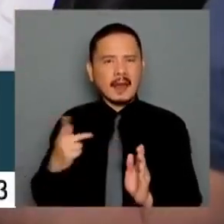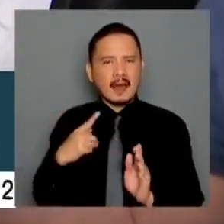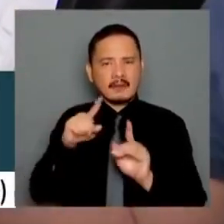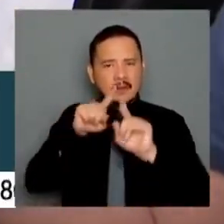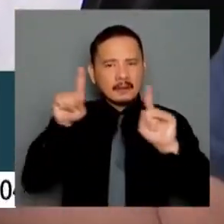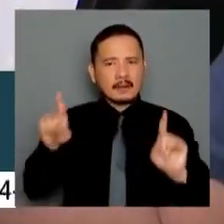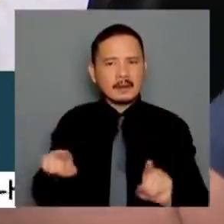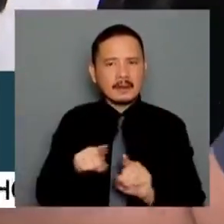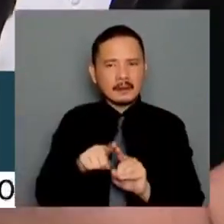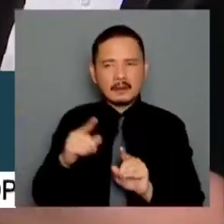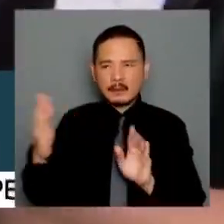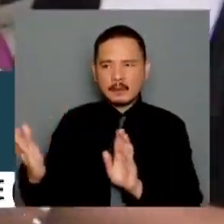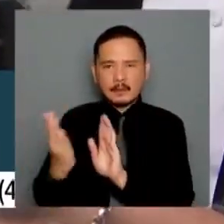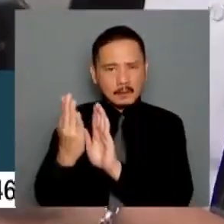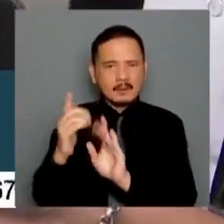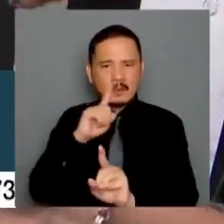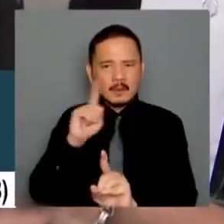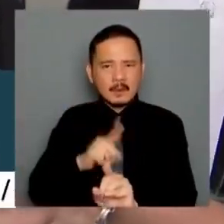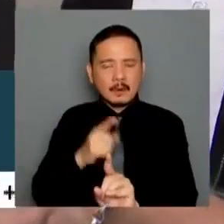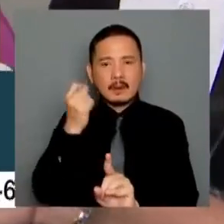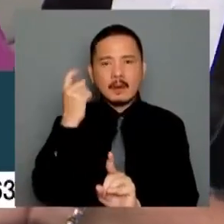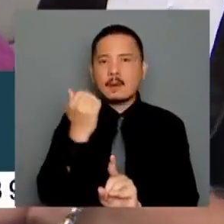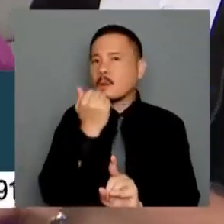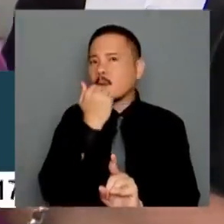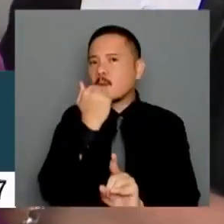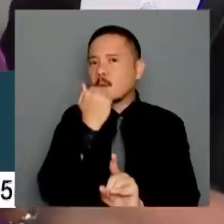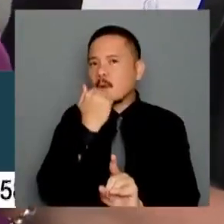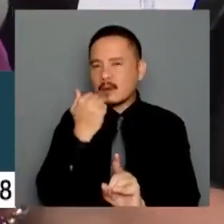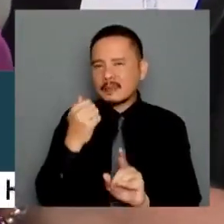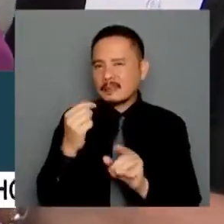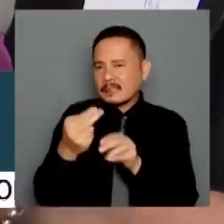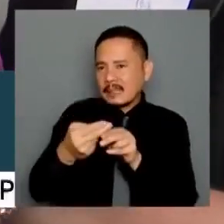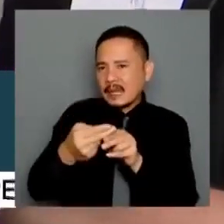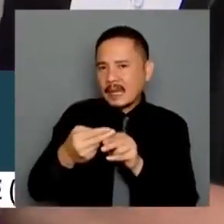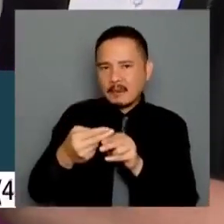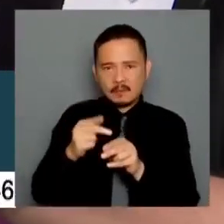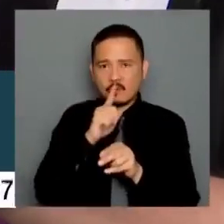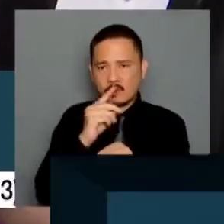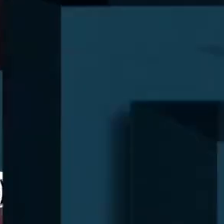middle name. He insists it was meant for a completely different person.